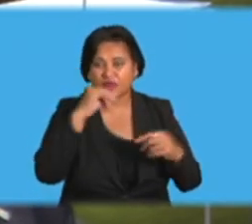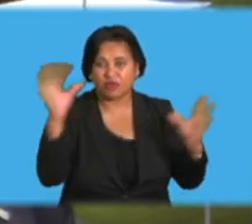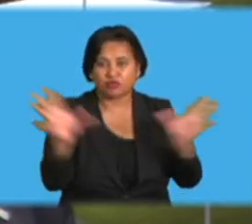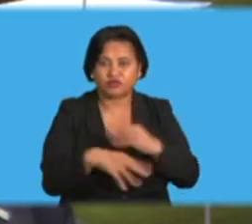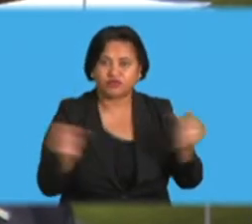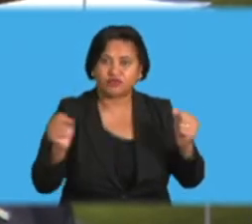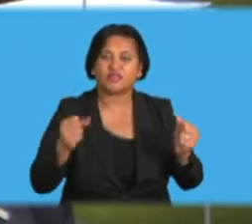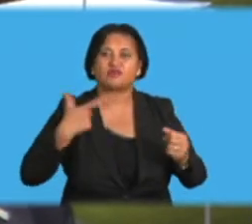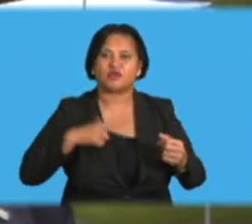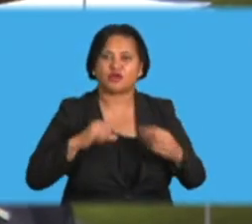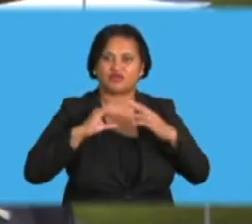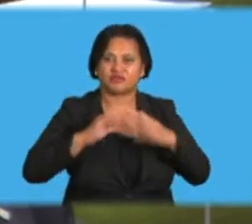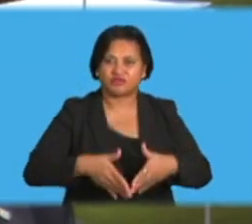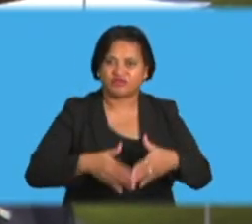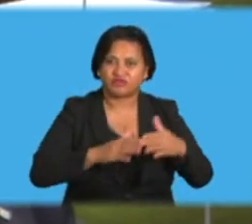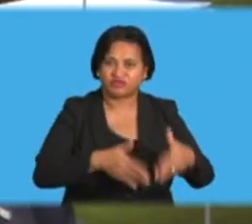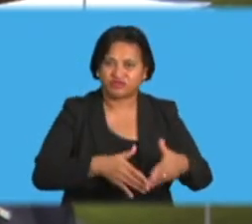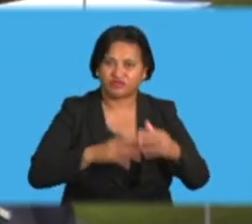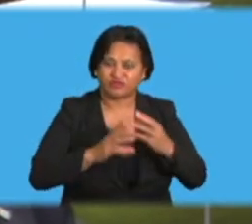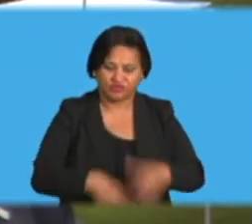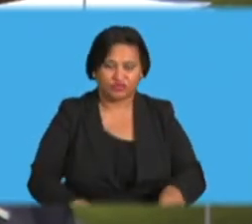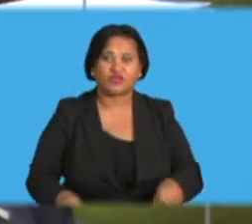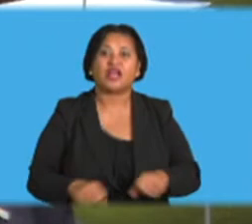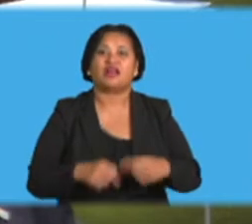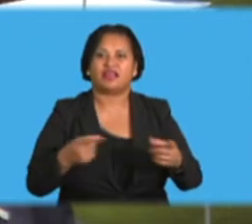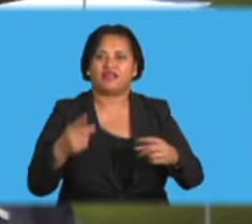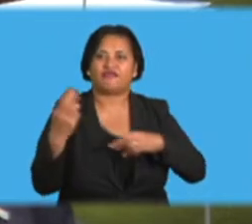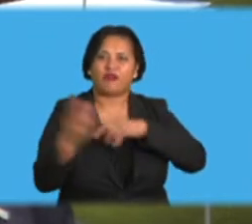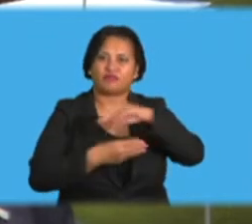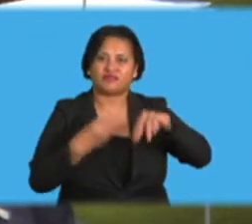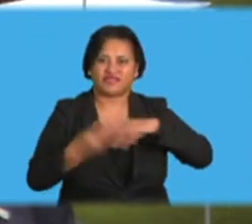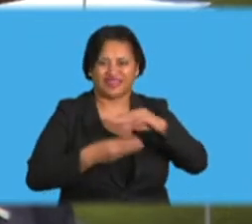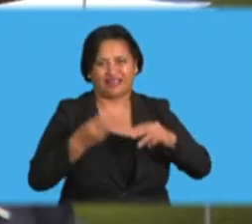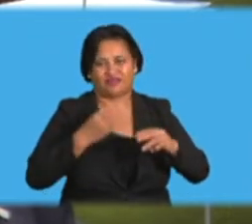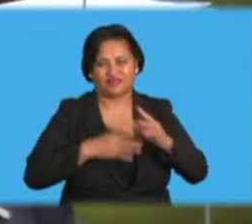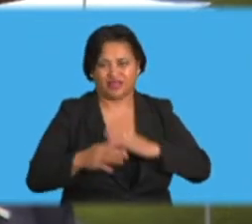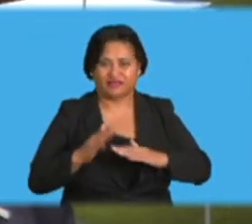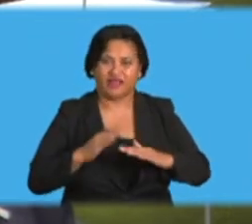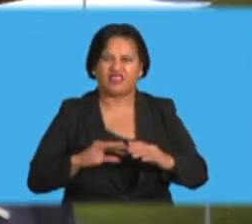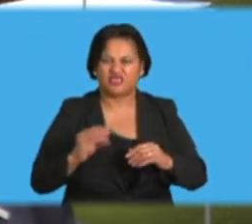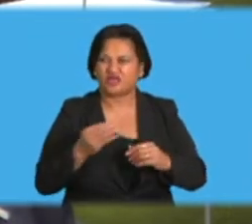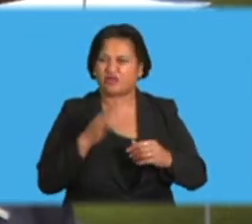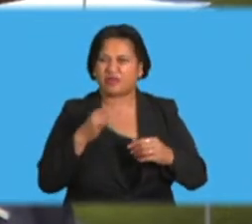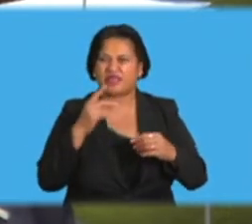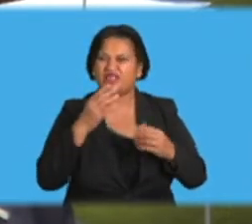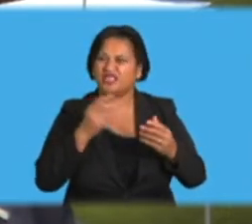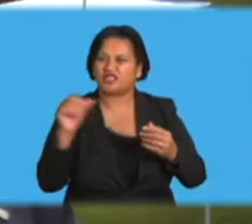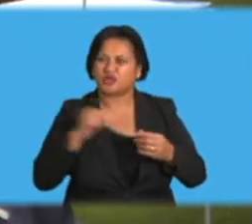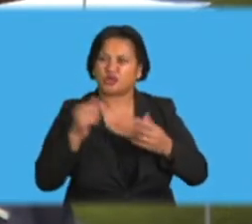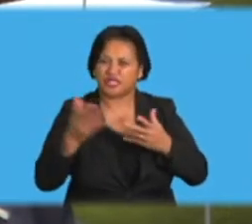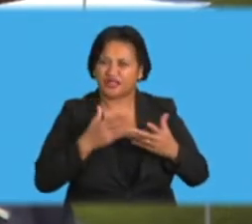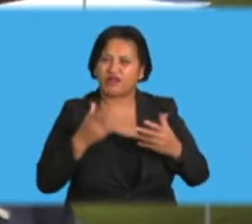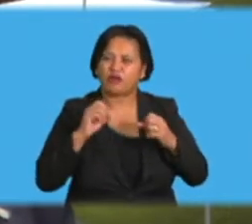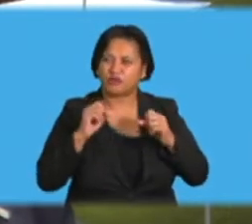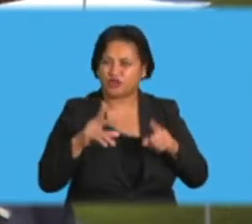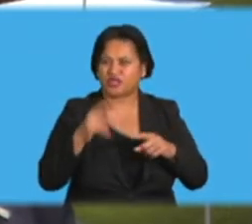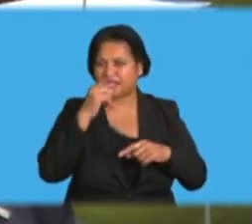in the multilateral development finance is essential for climate adaptation, prudent fiscal management and meeting sustainable development